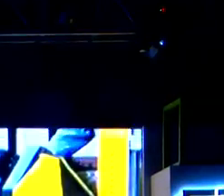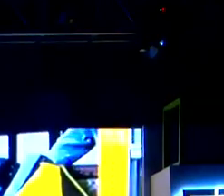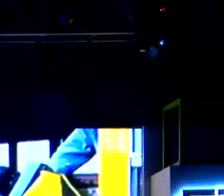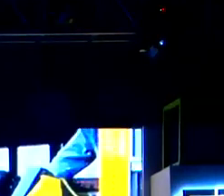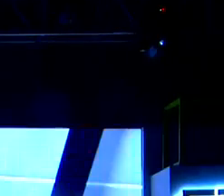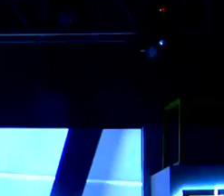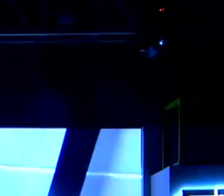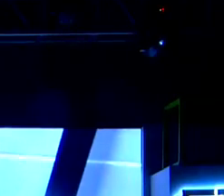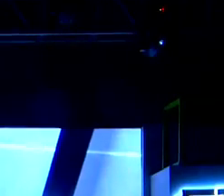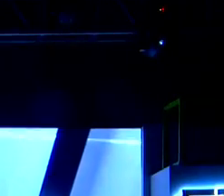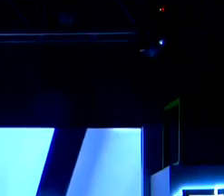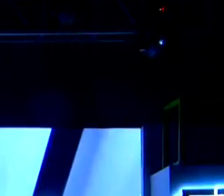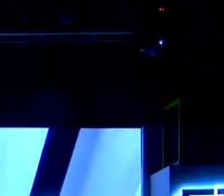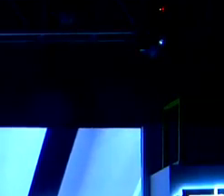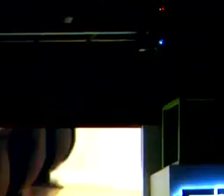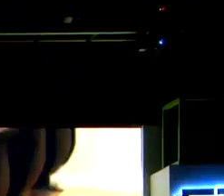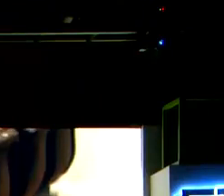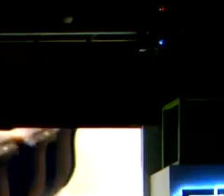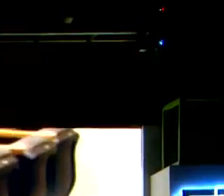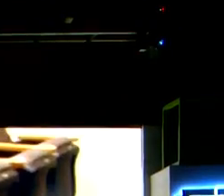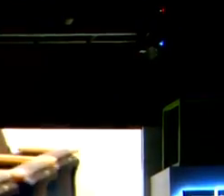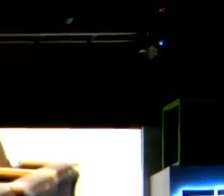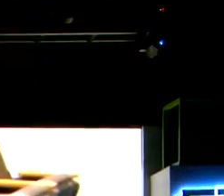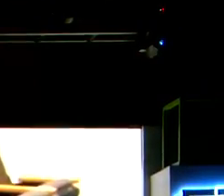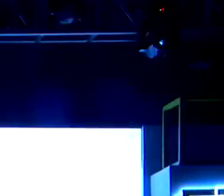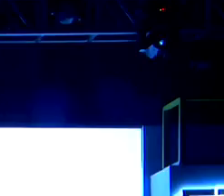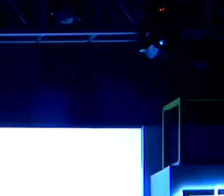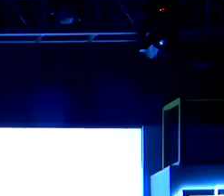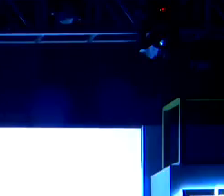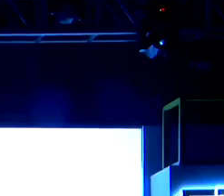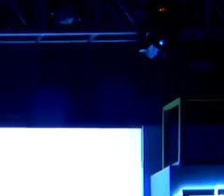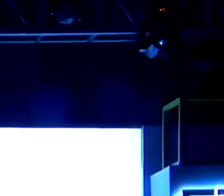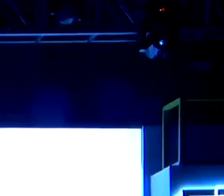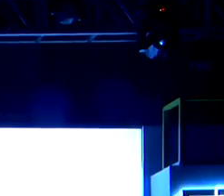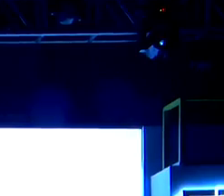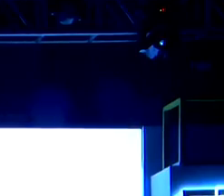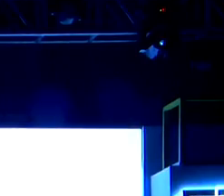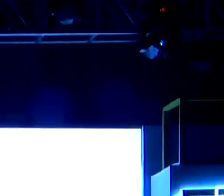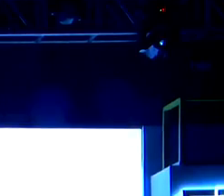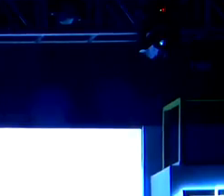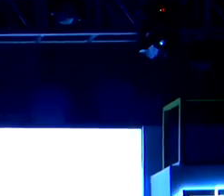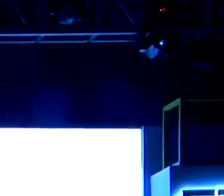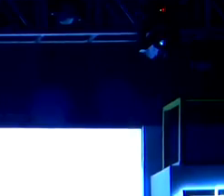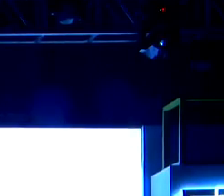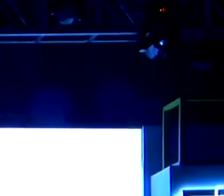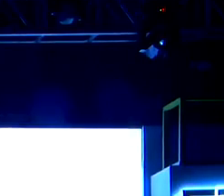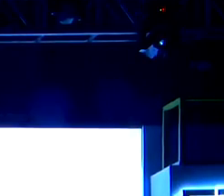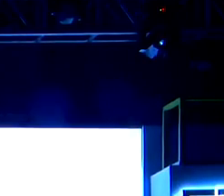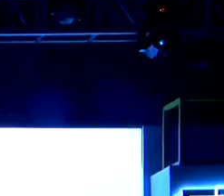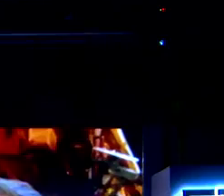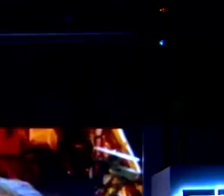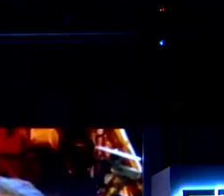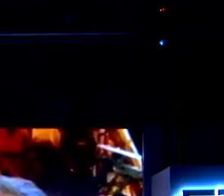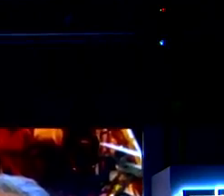other developed countries when it comes to people with disability. In addition to that, knowing our Prime